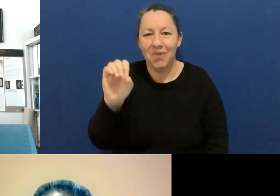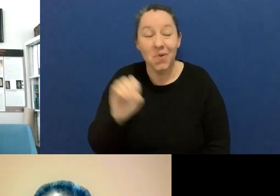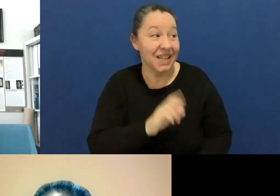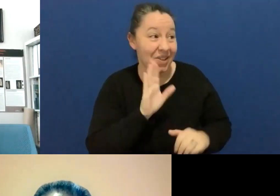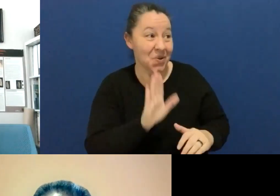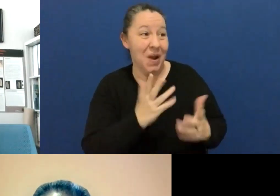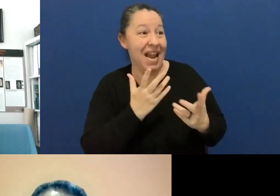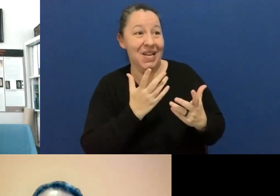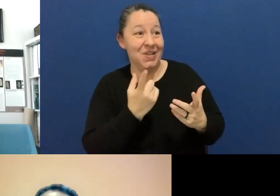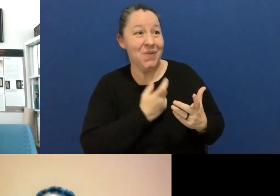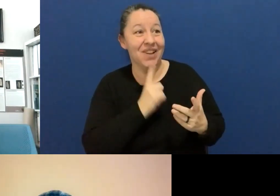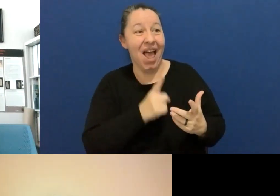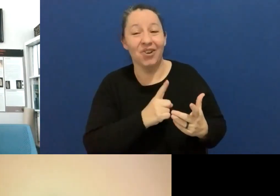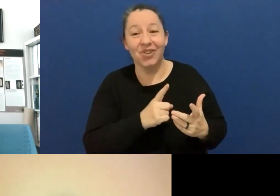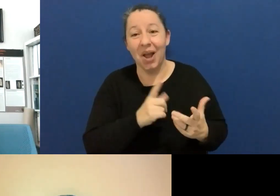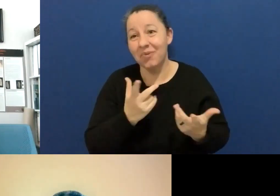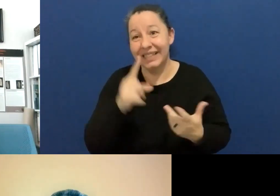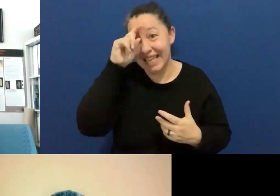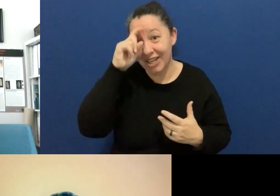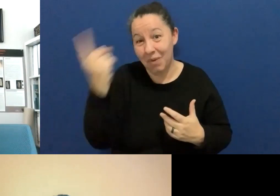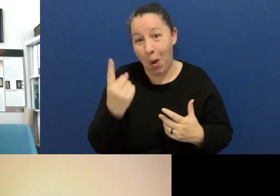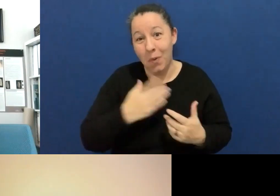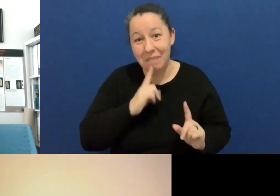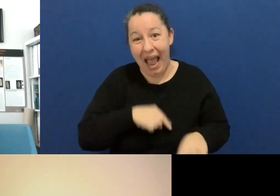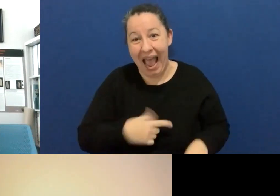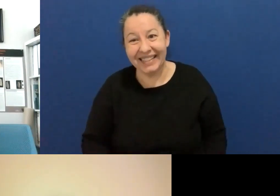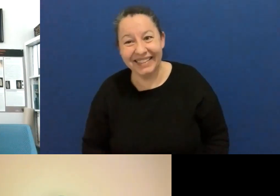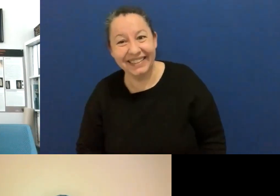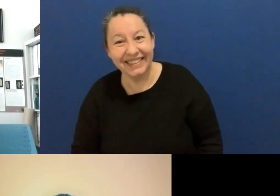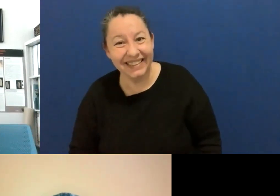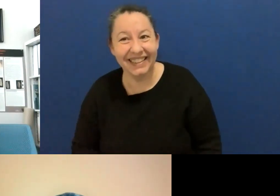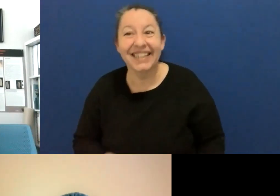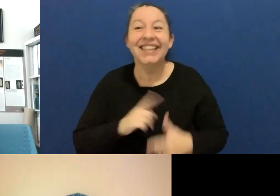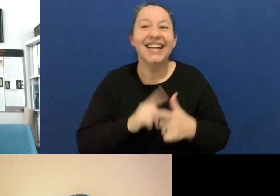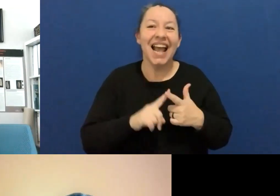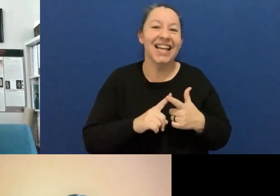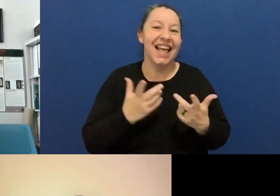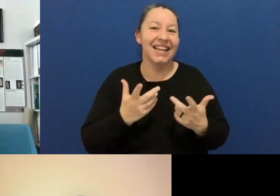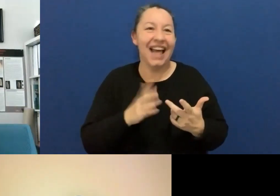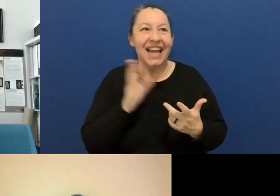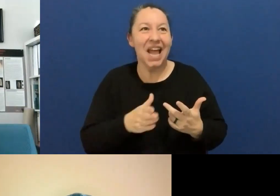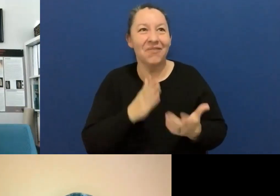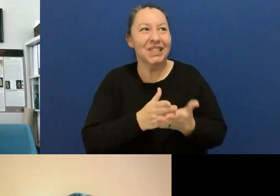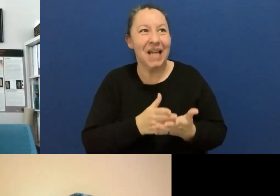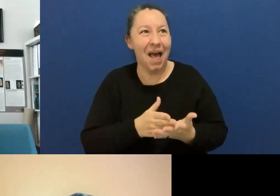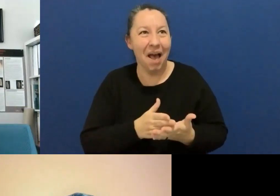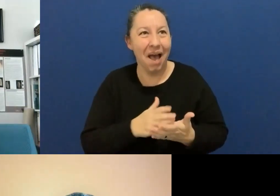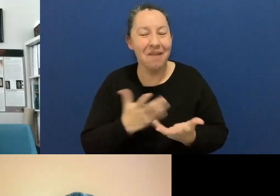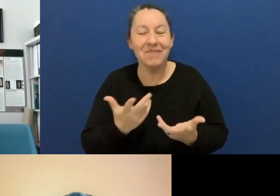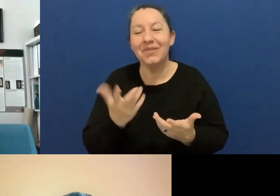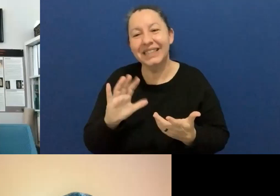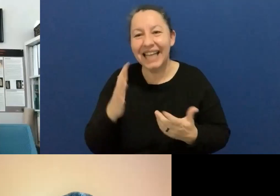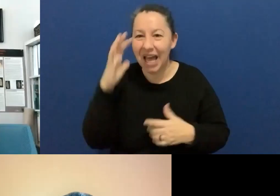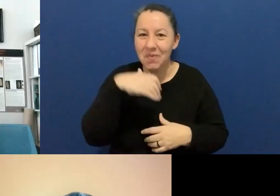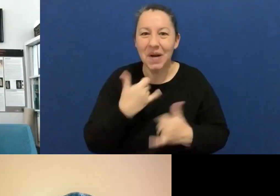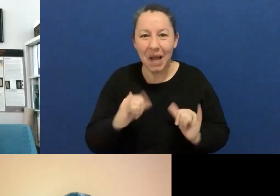where Egypt was always the answer. And then I just kind of never stopped. So it's kind of weird. I'm still on plan